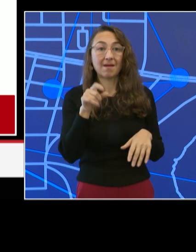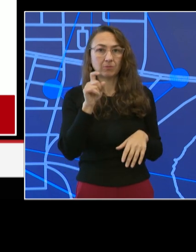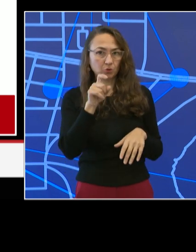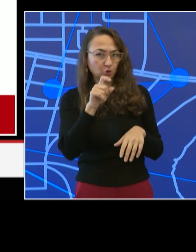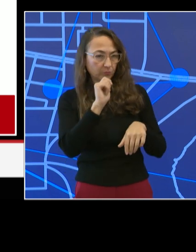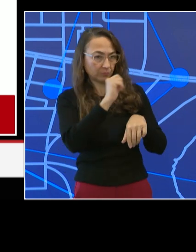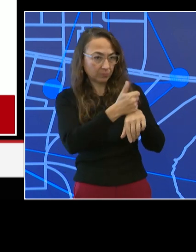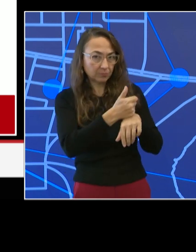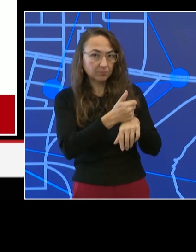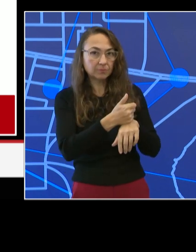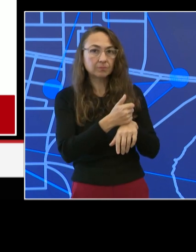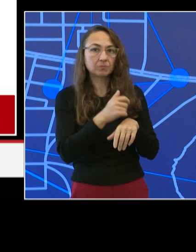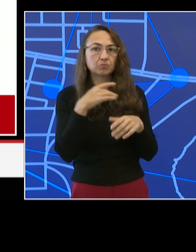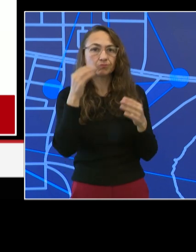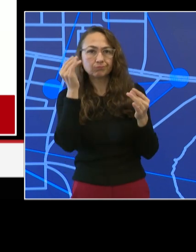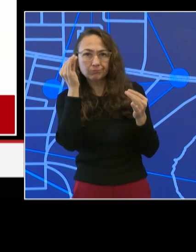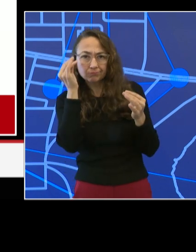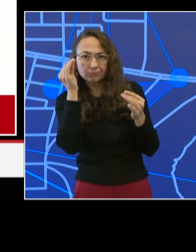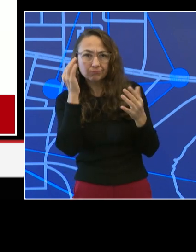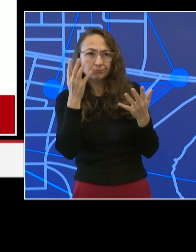provisions around